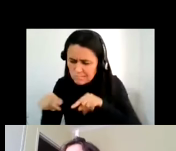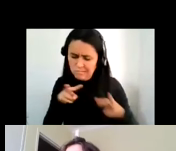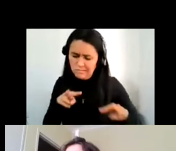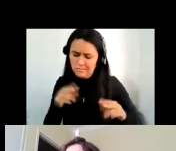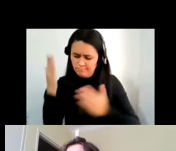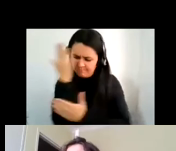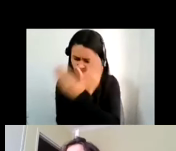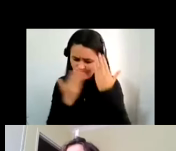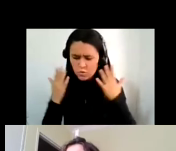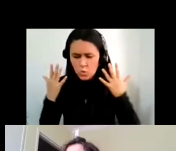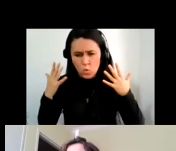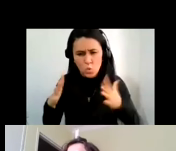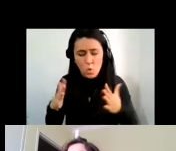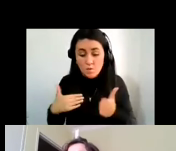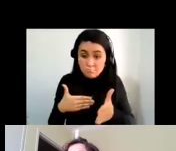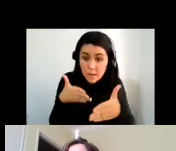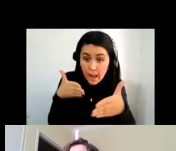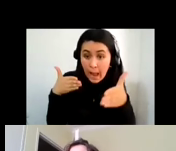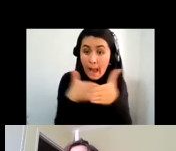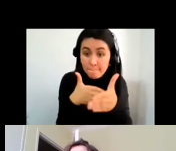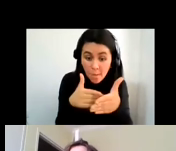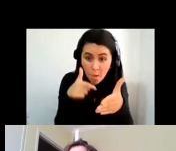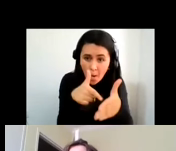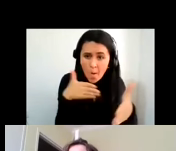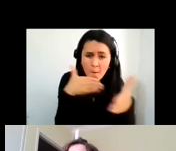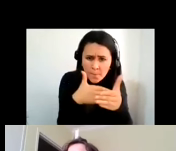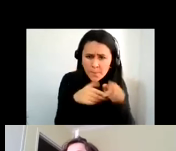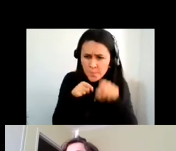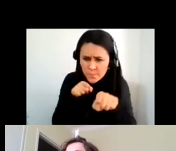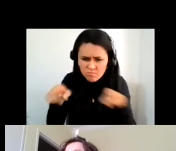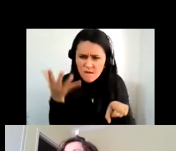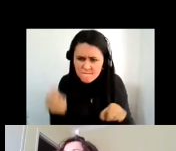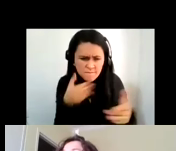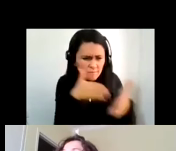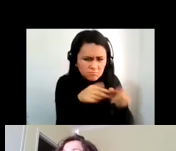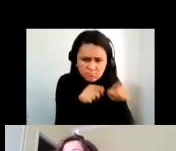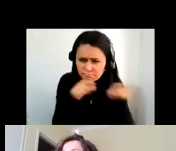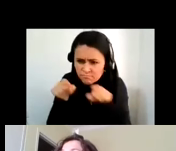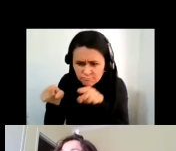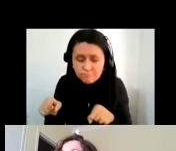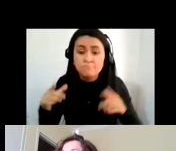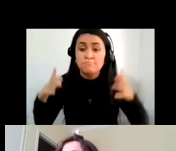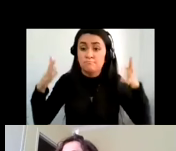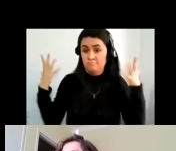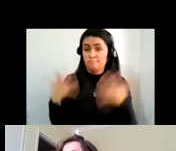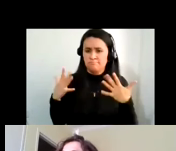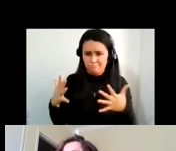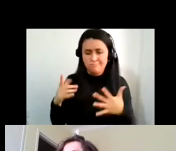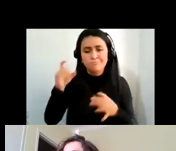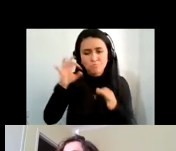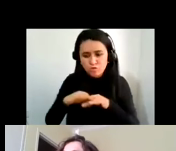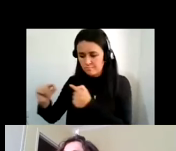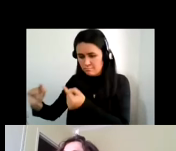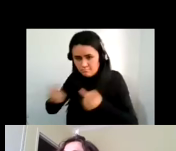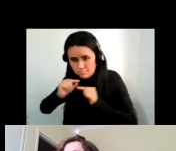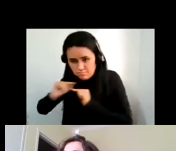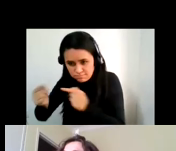policies and programming. So just a final word on our global work. We are also expanding